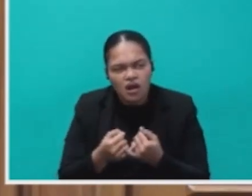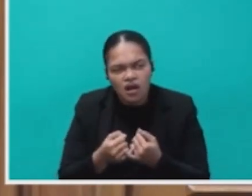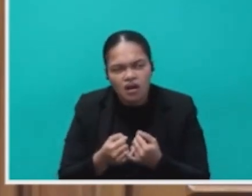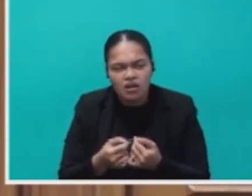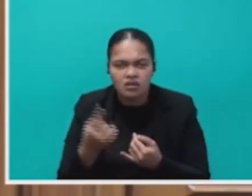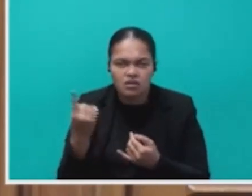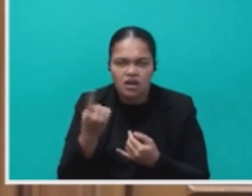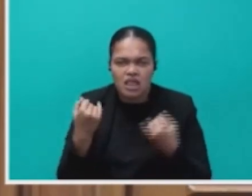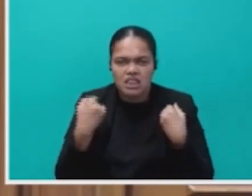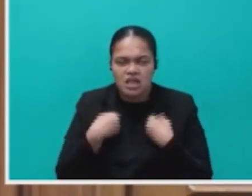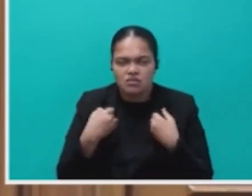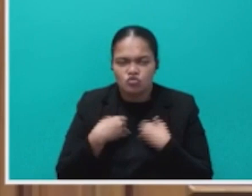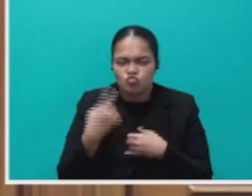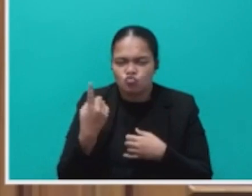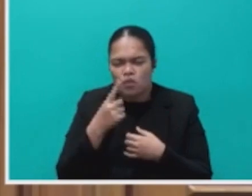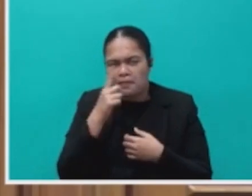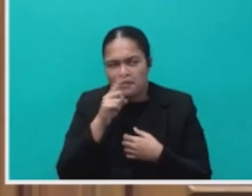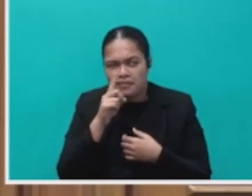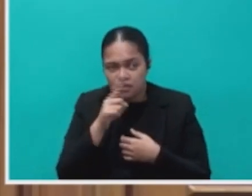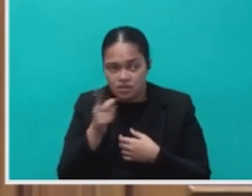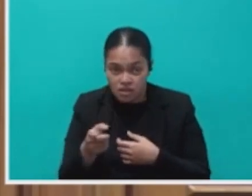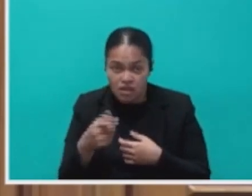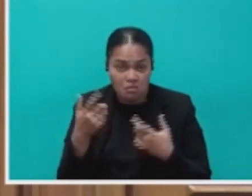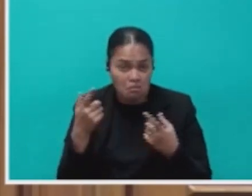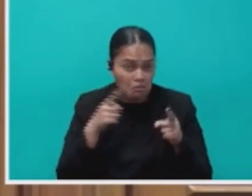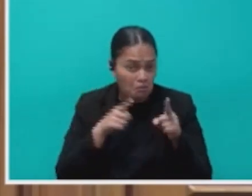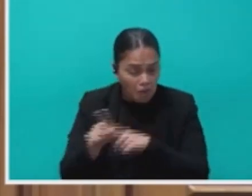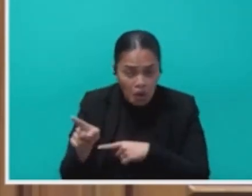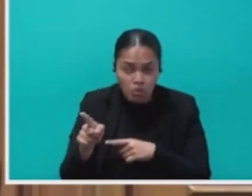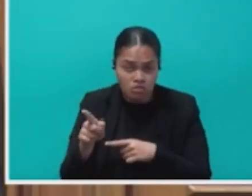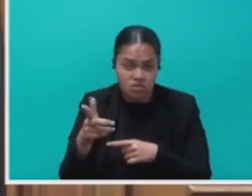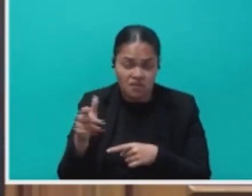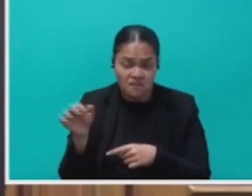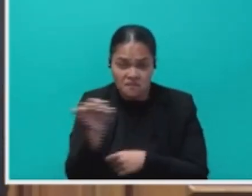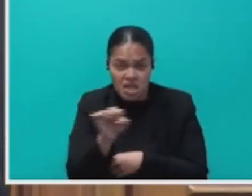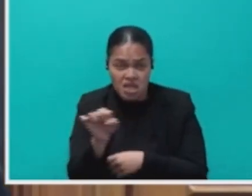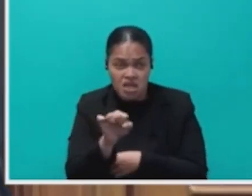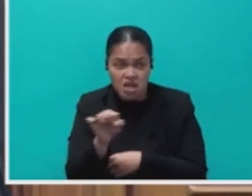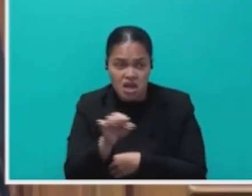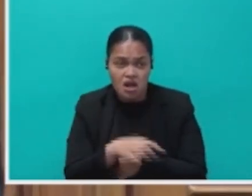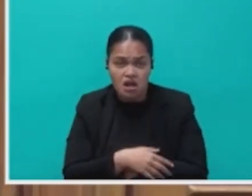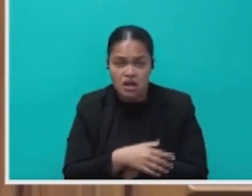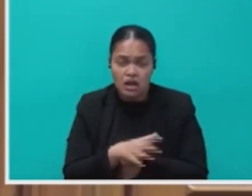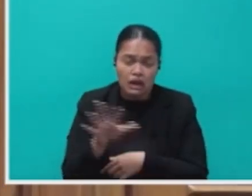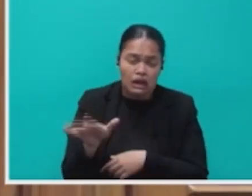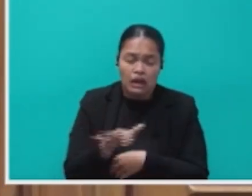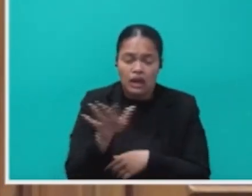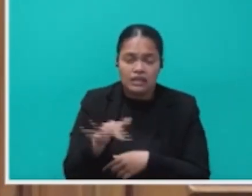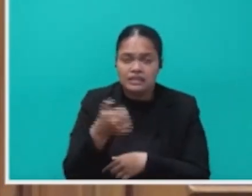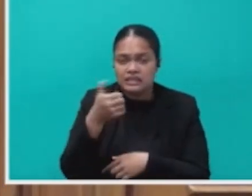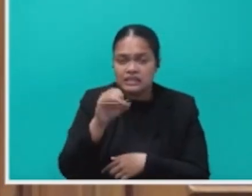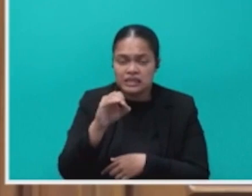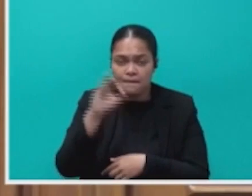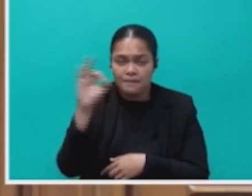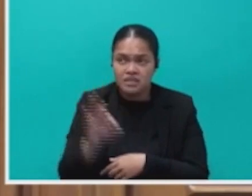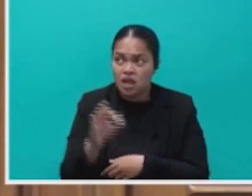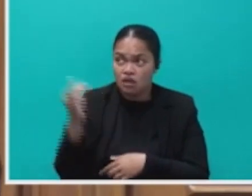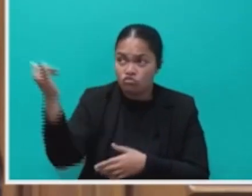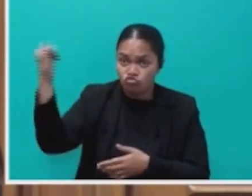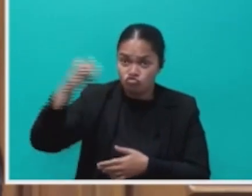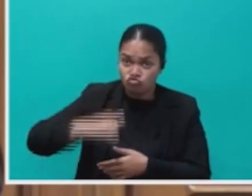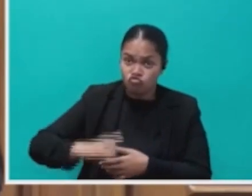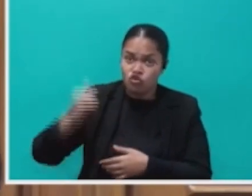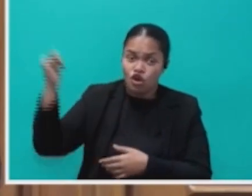of those units, since most of the vehicles, estimated at around 60% coming to our shores, are